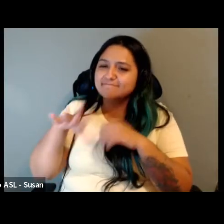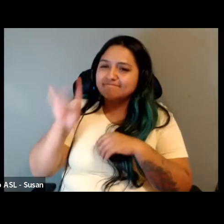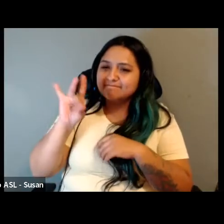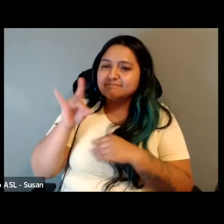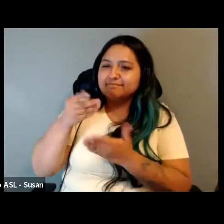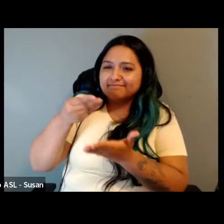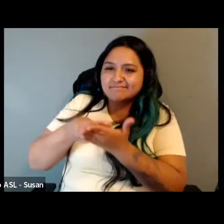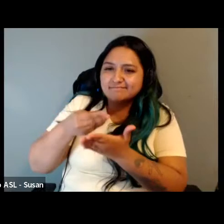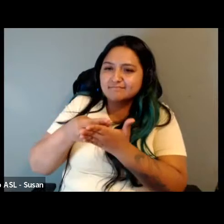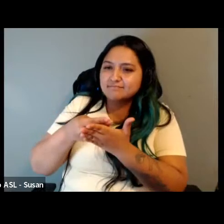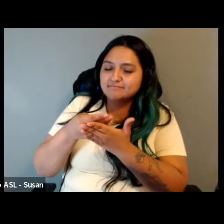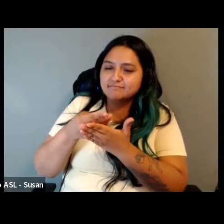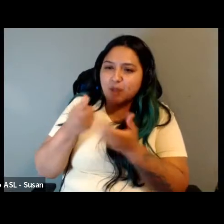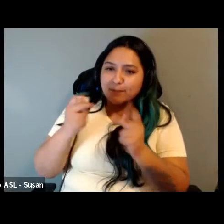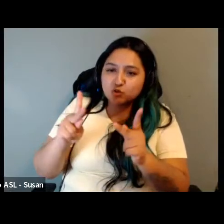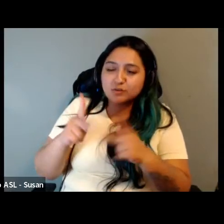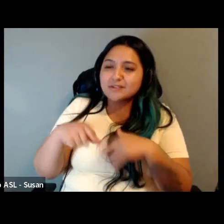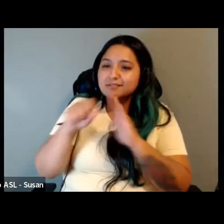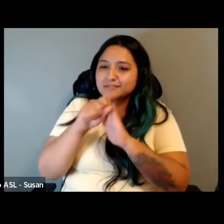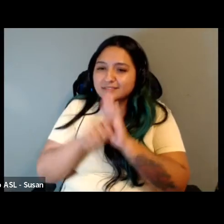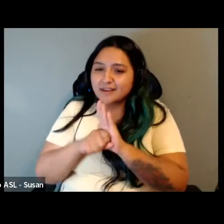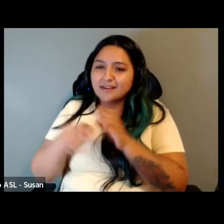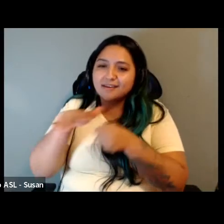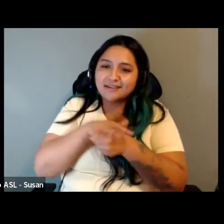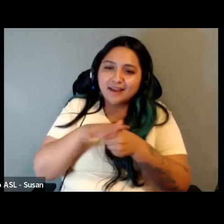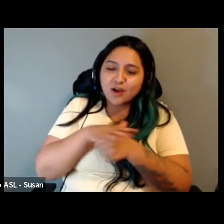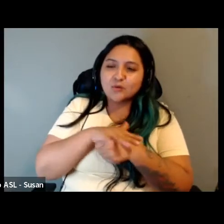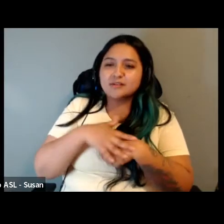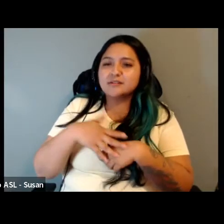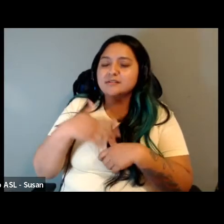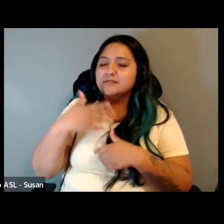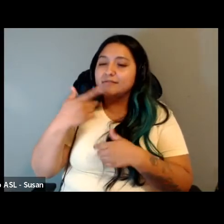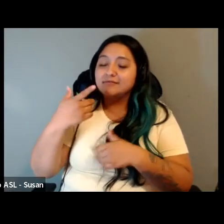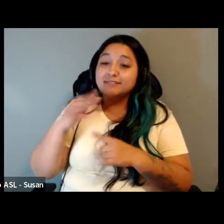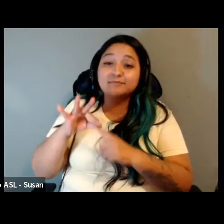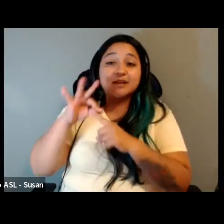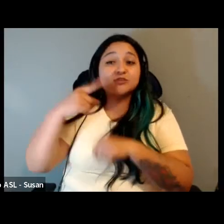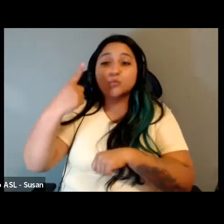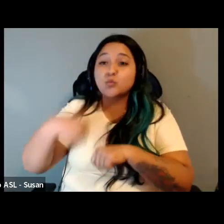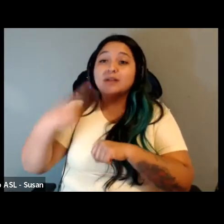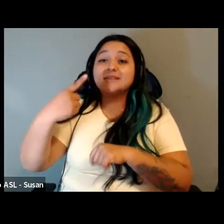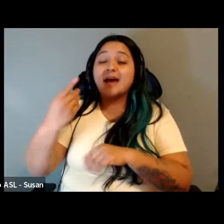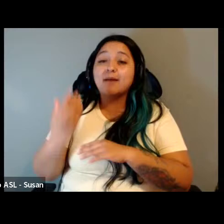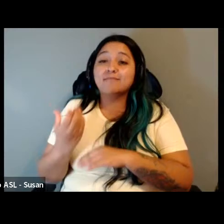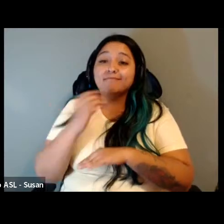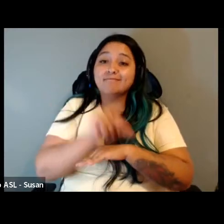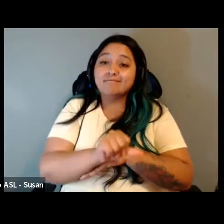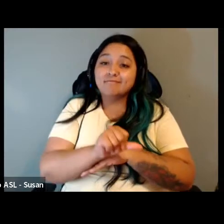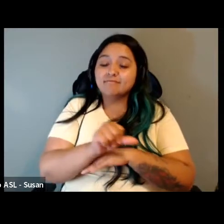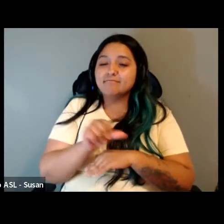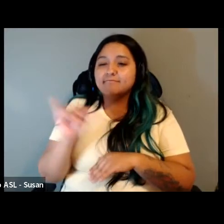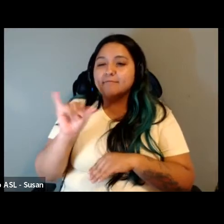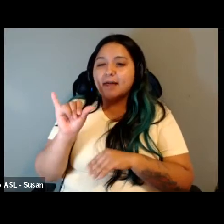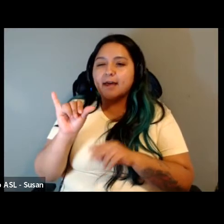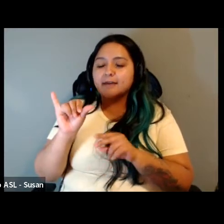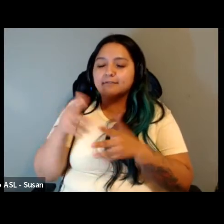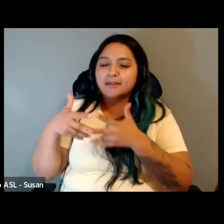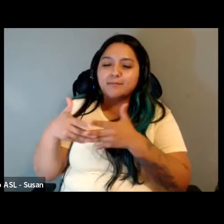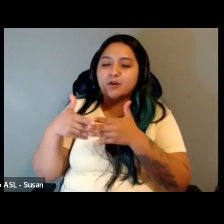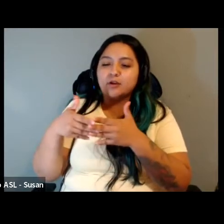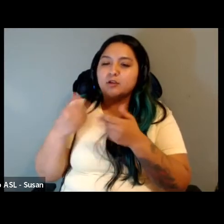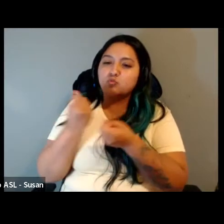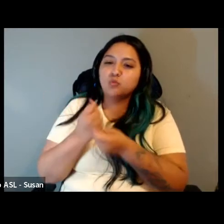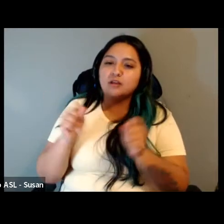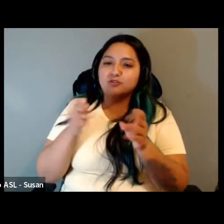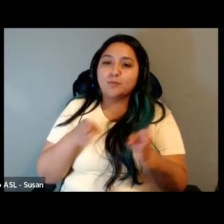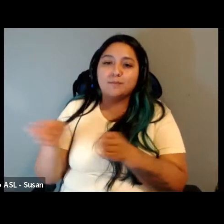funds, state, federal revenue, special one-time allocations like the American Rescue Plan Act